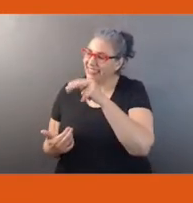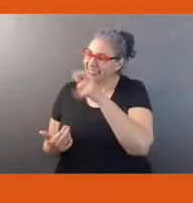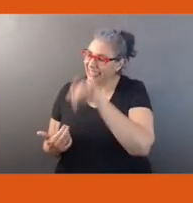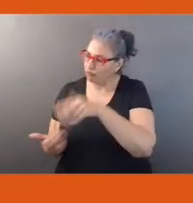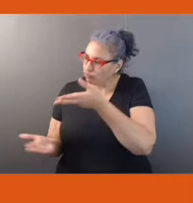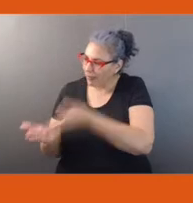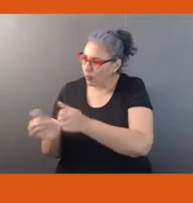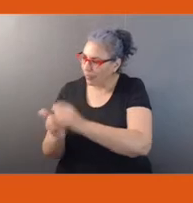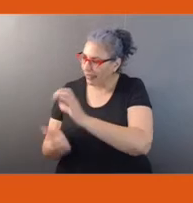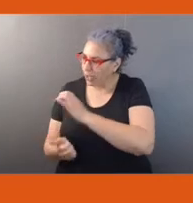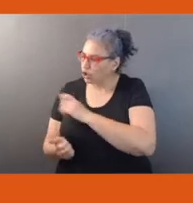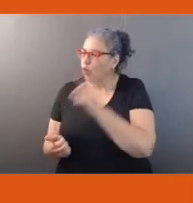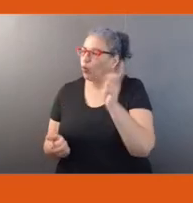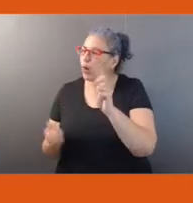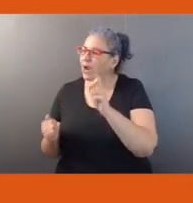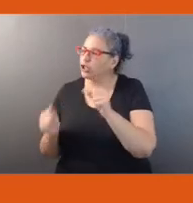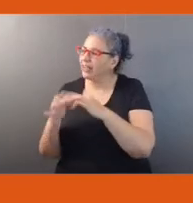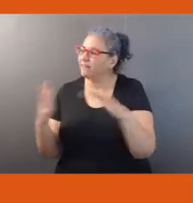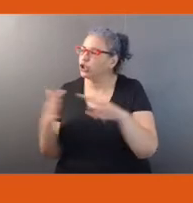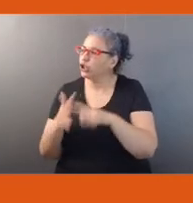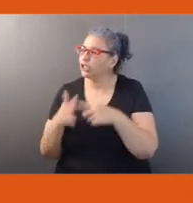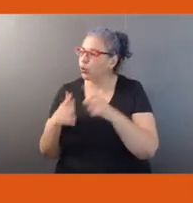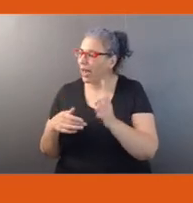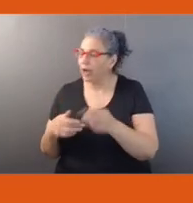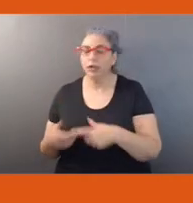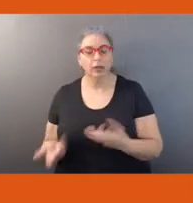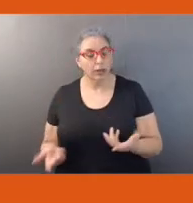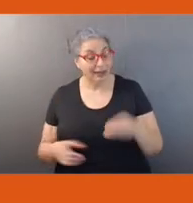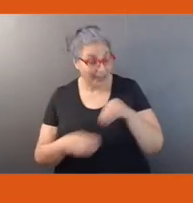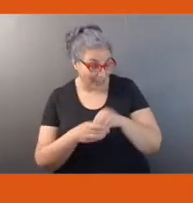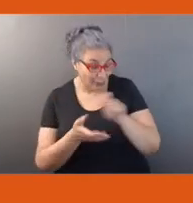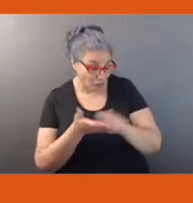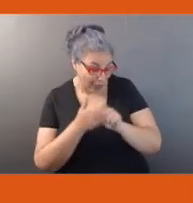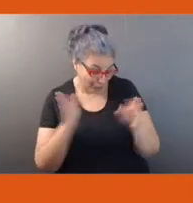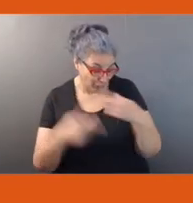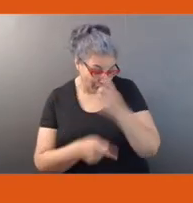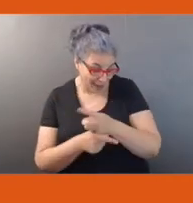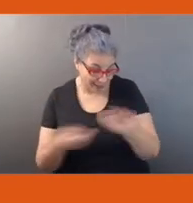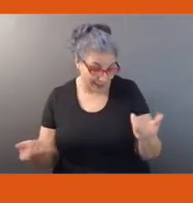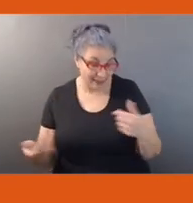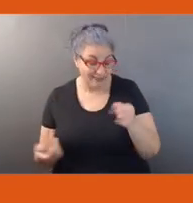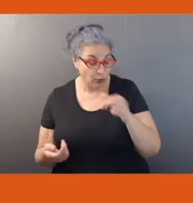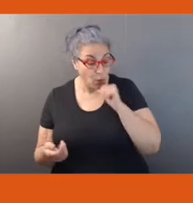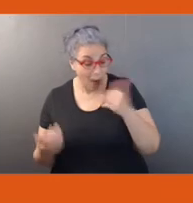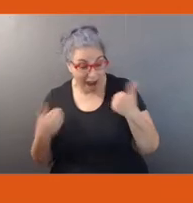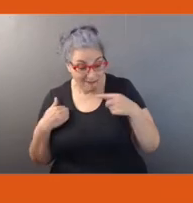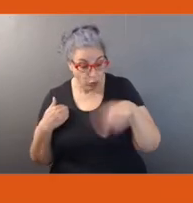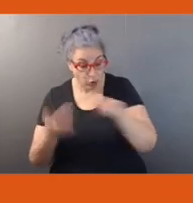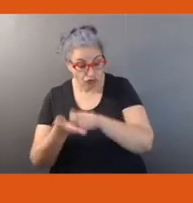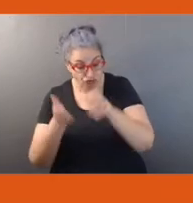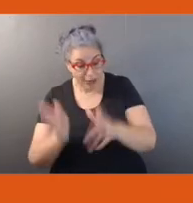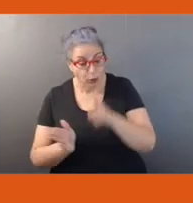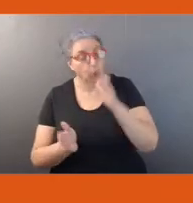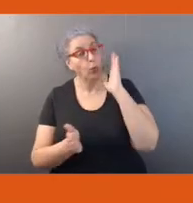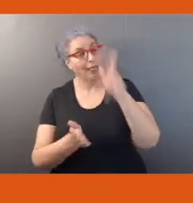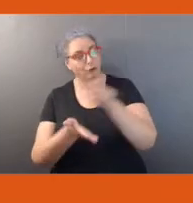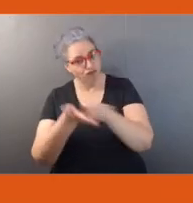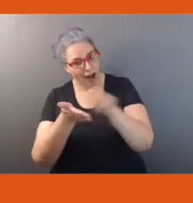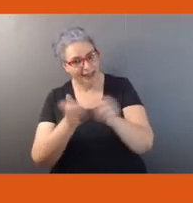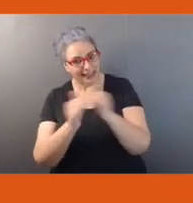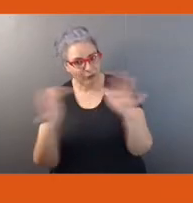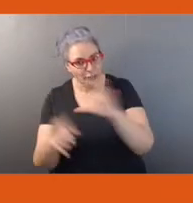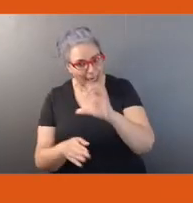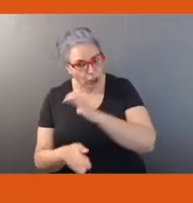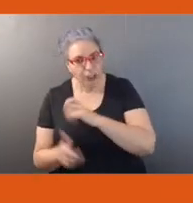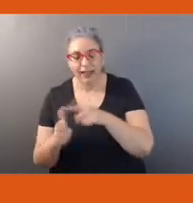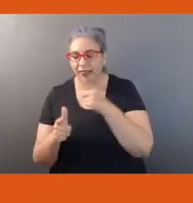diversity start, right? Well, it starts in the writing room. So if in the writing room, you don't have writers that are going to write diverse characters, you know, so in